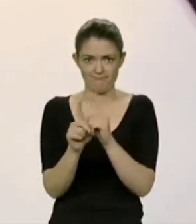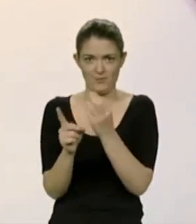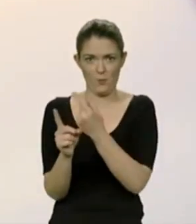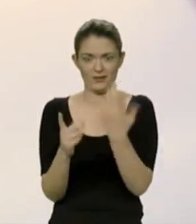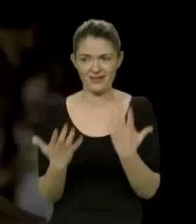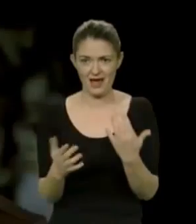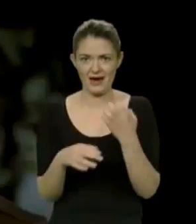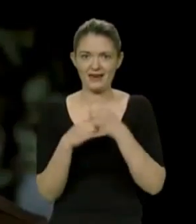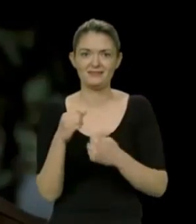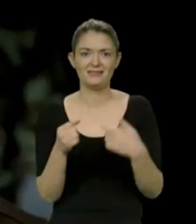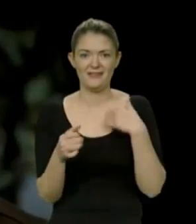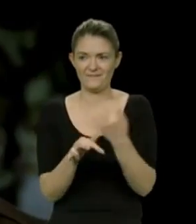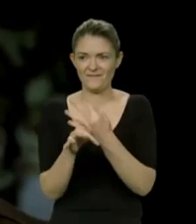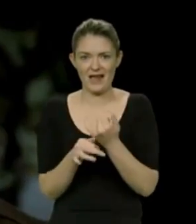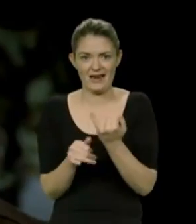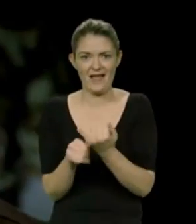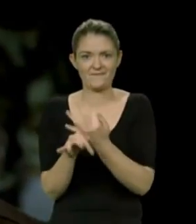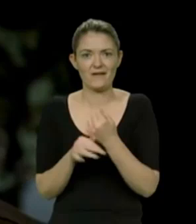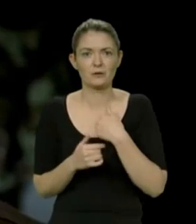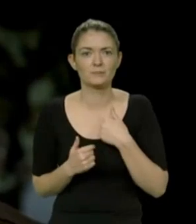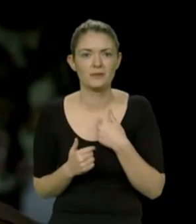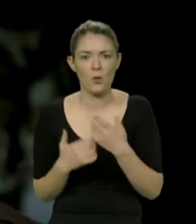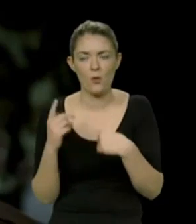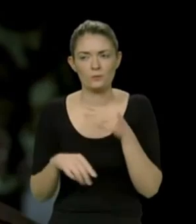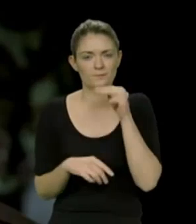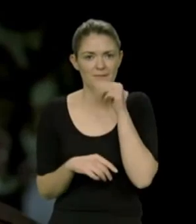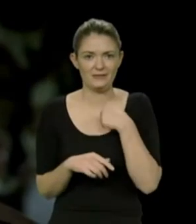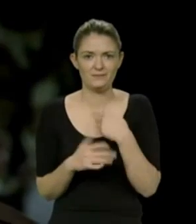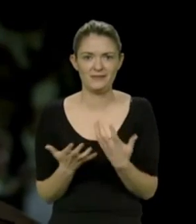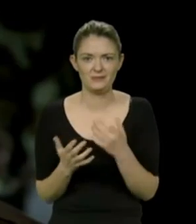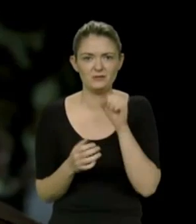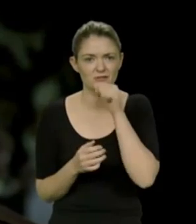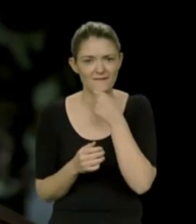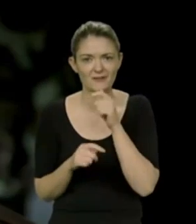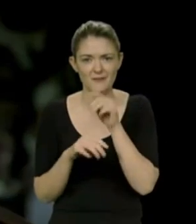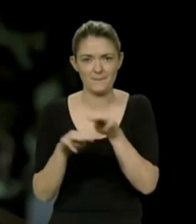will be as well. So it was very tough telling people, but you have to get through it. That's all you have to do.